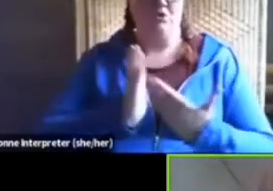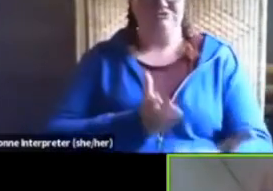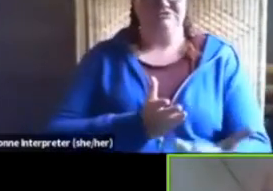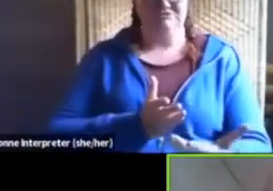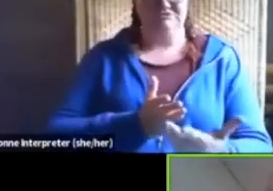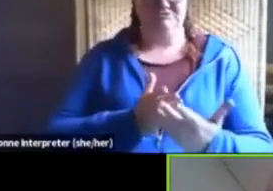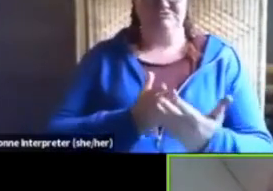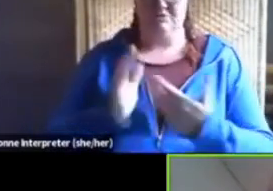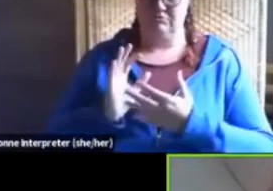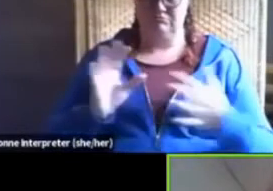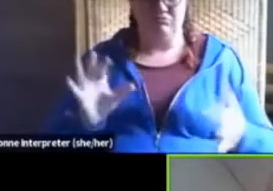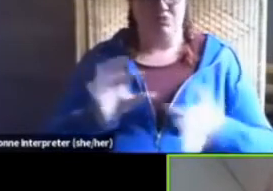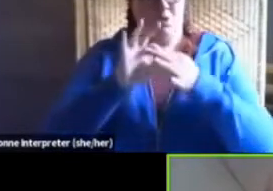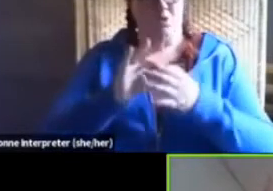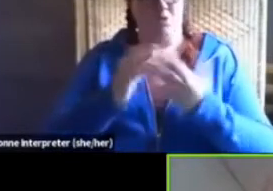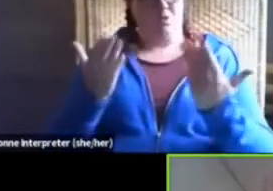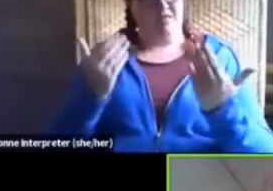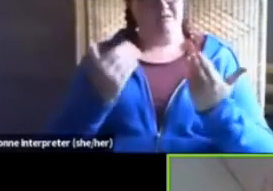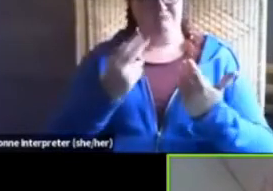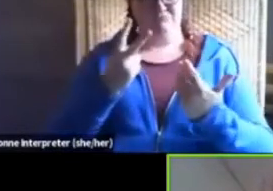as opposed to